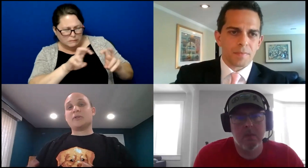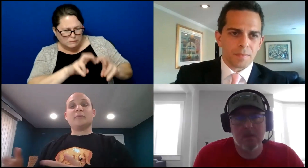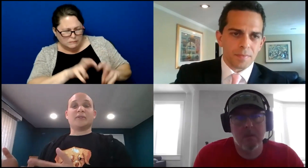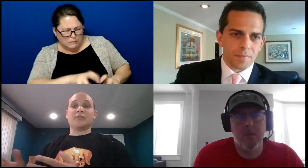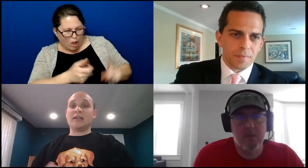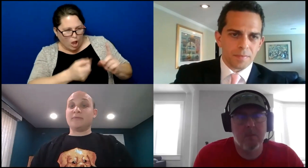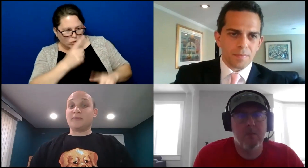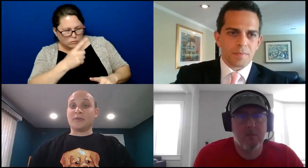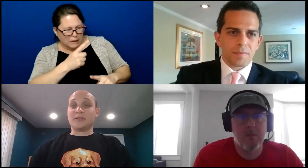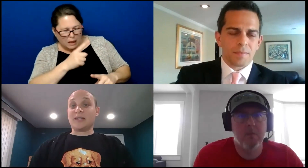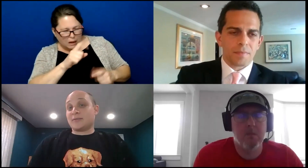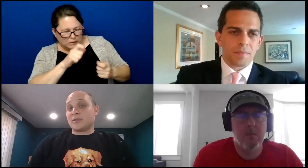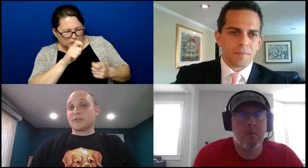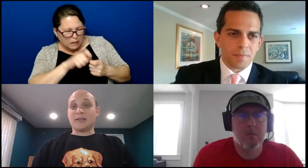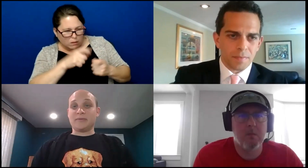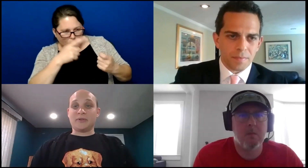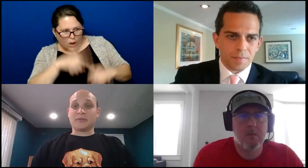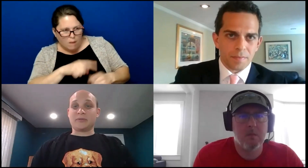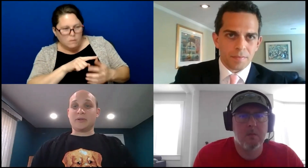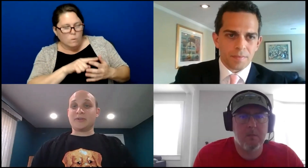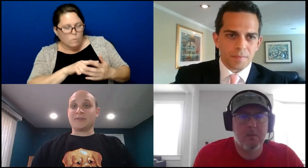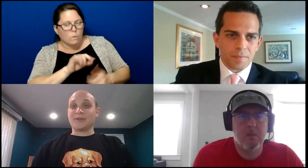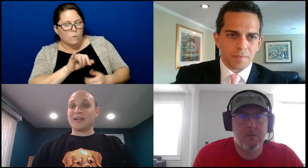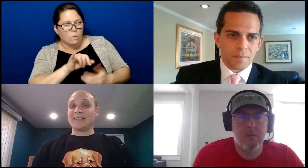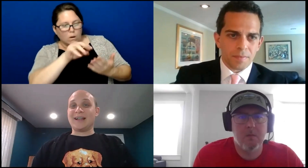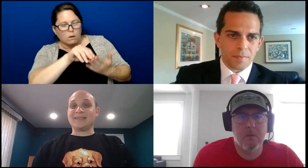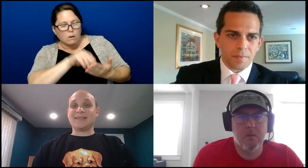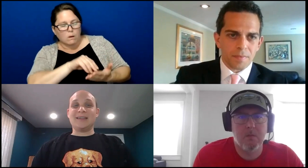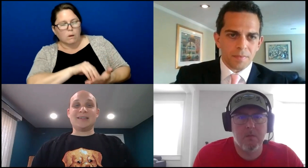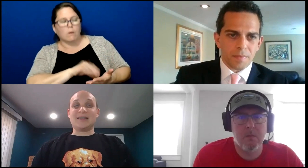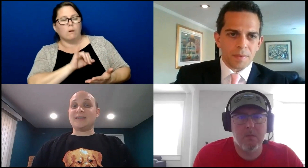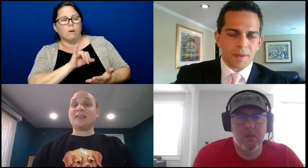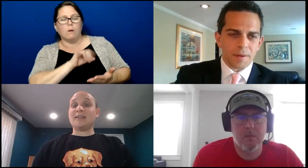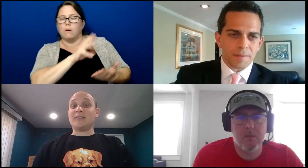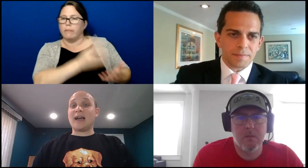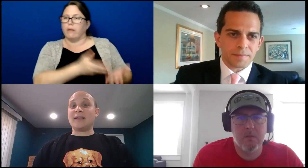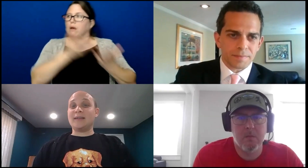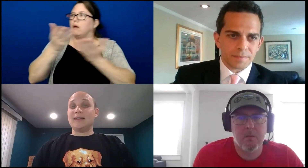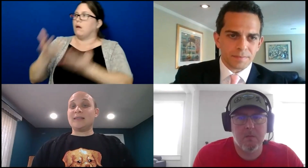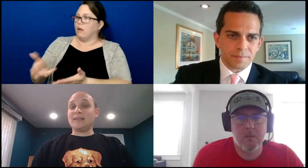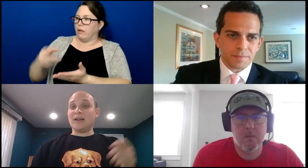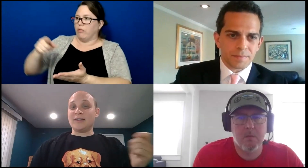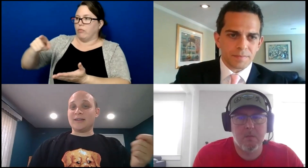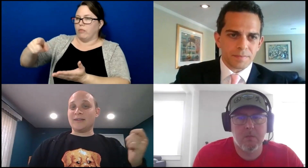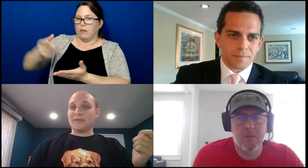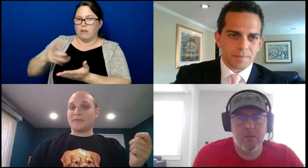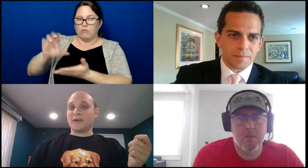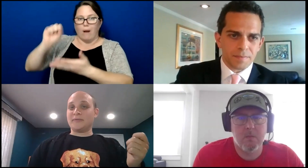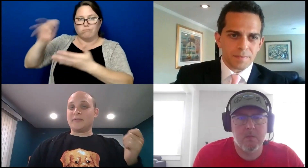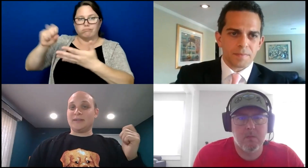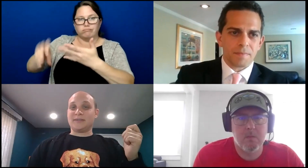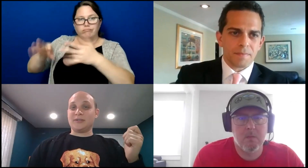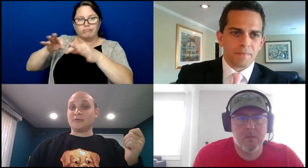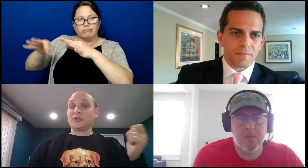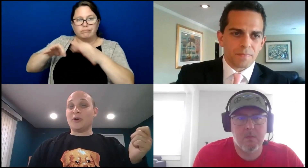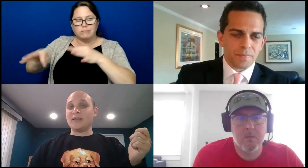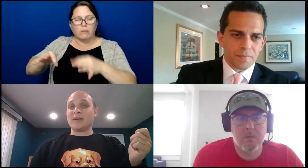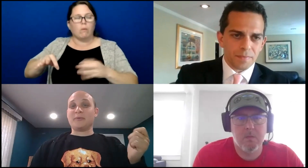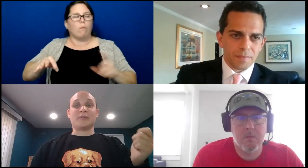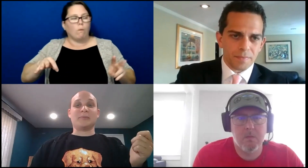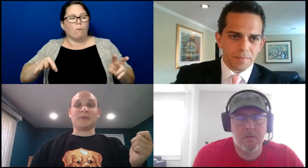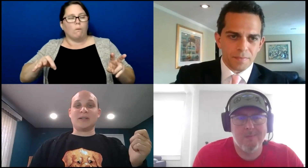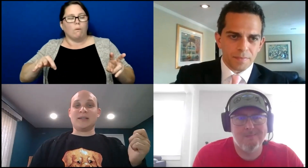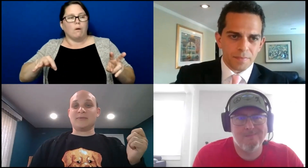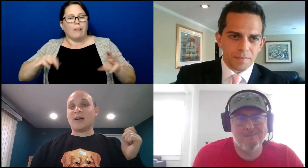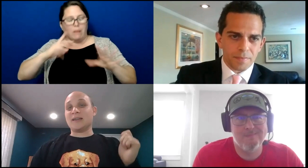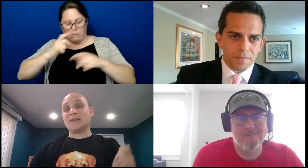then working with the creative folks. And that's what the creative folks are great at, is then taking that nugget of it, joy that